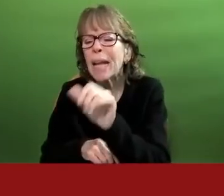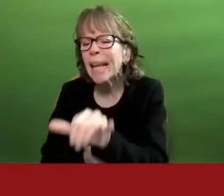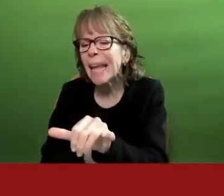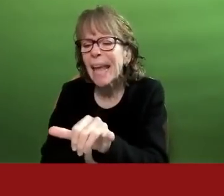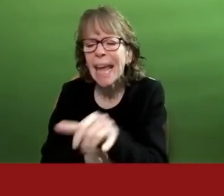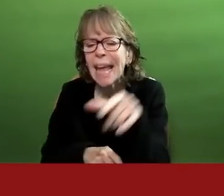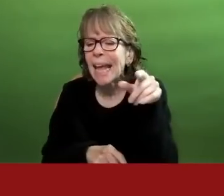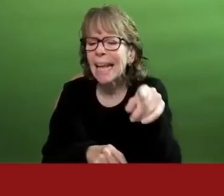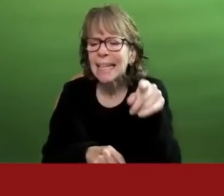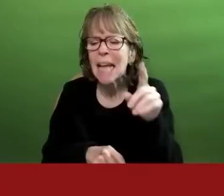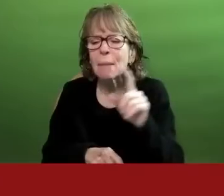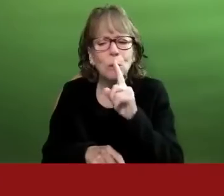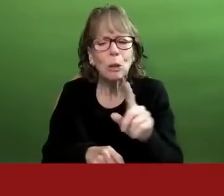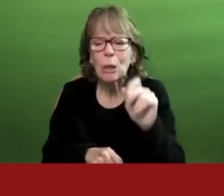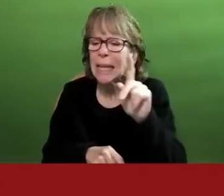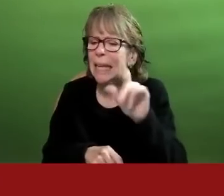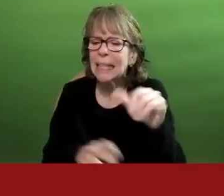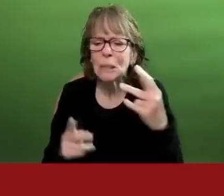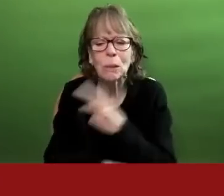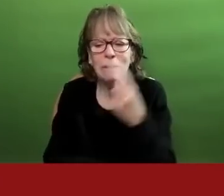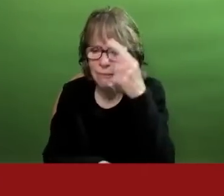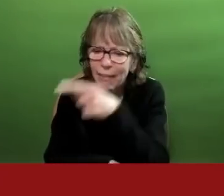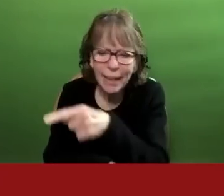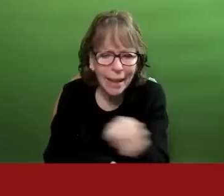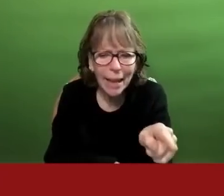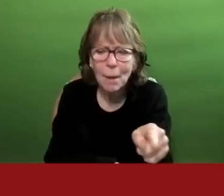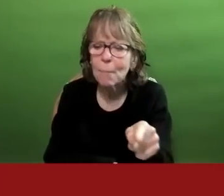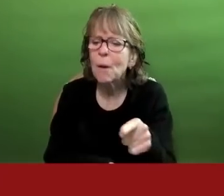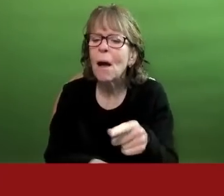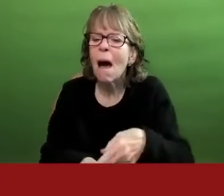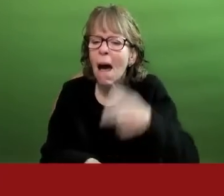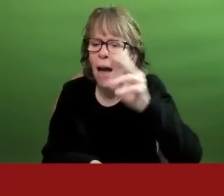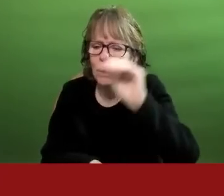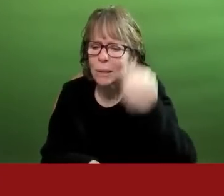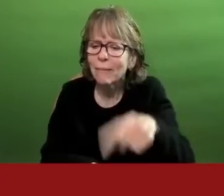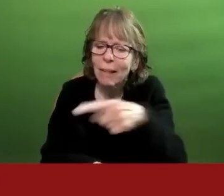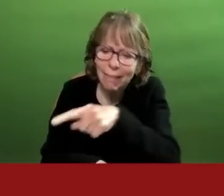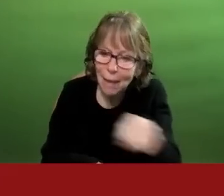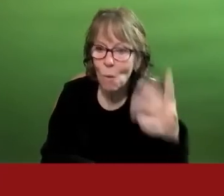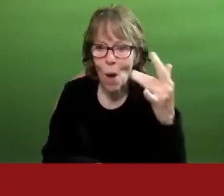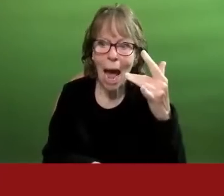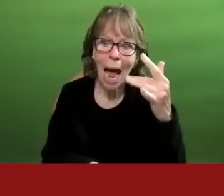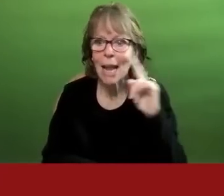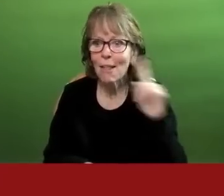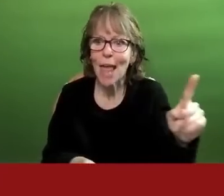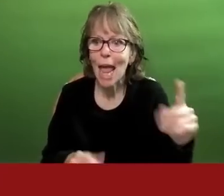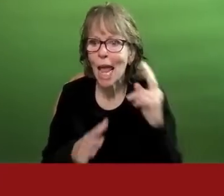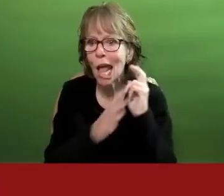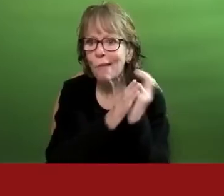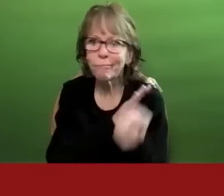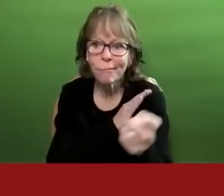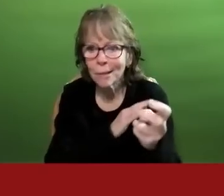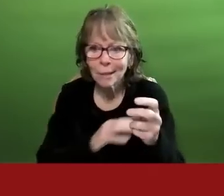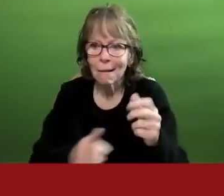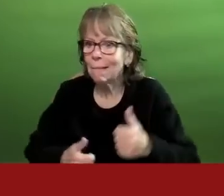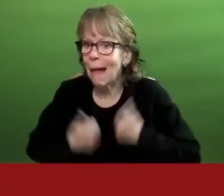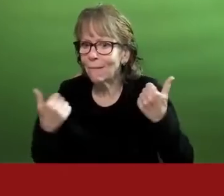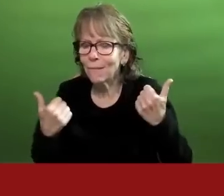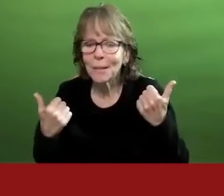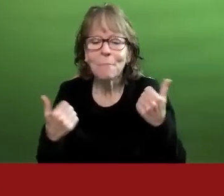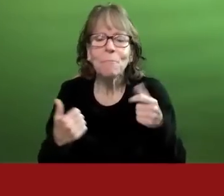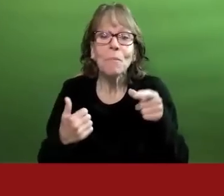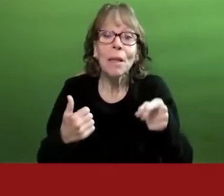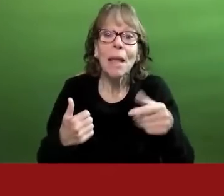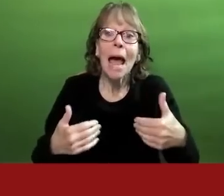promiscuous. I was hospitalized once in Michigan for a kidney biopsy. I was literally placed in a room with a man. Okay.